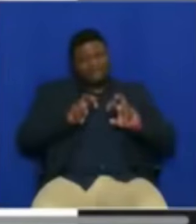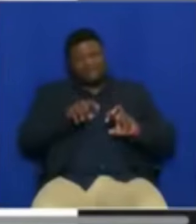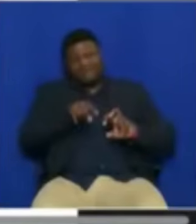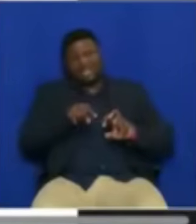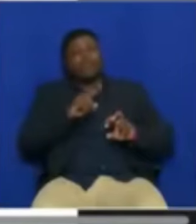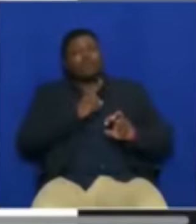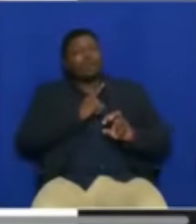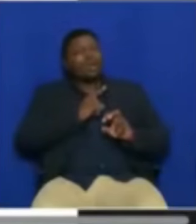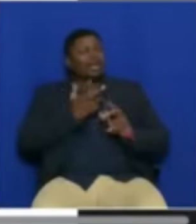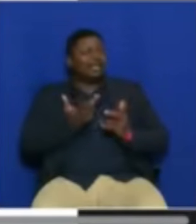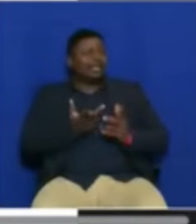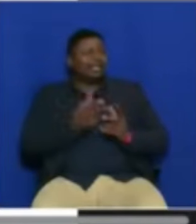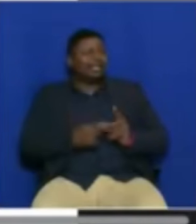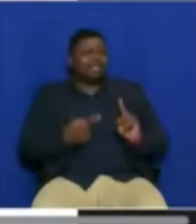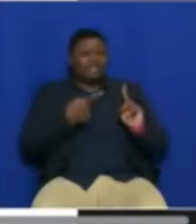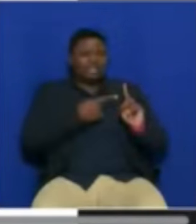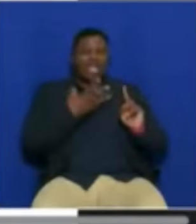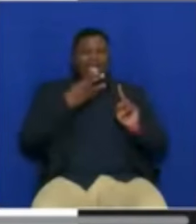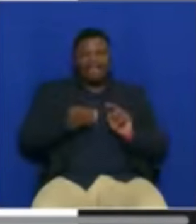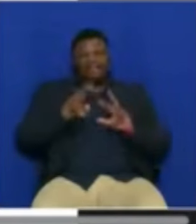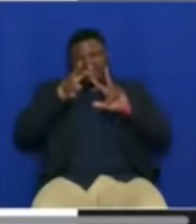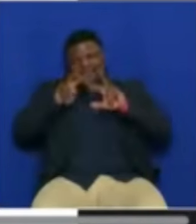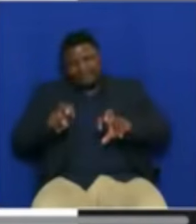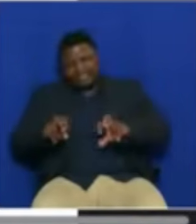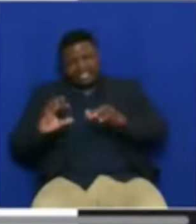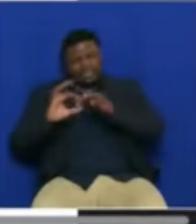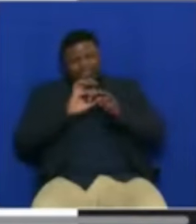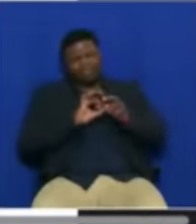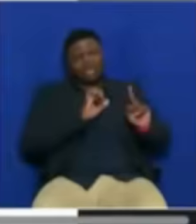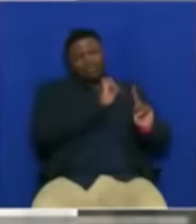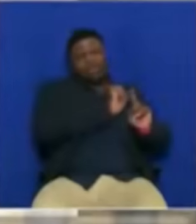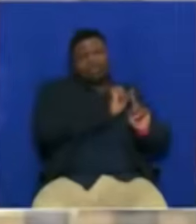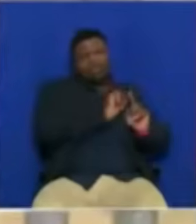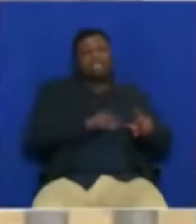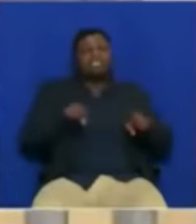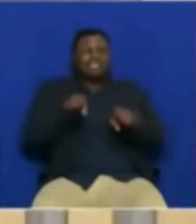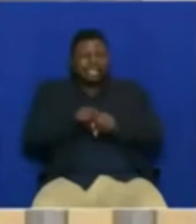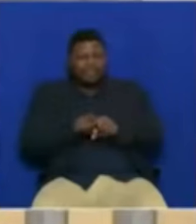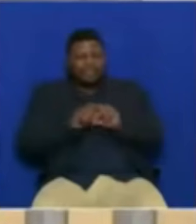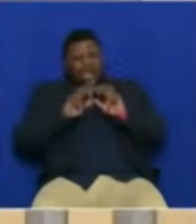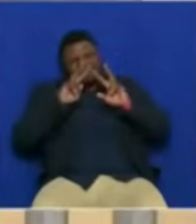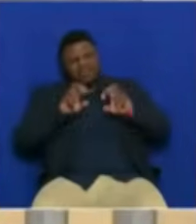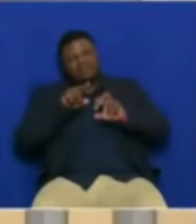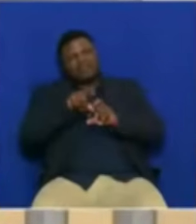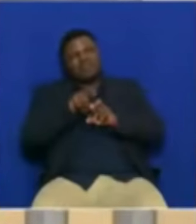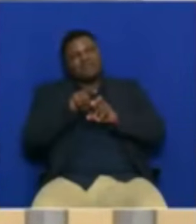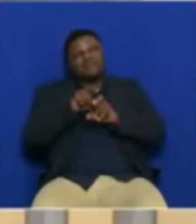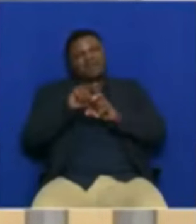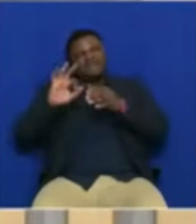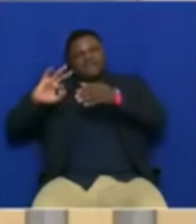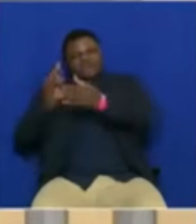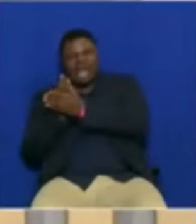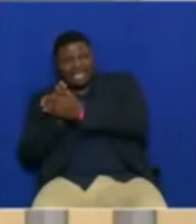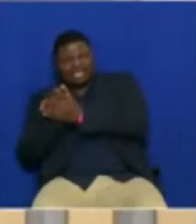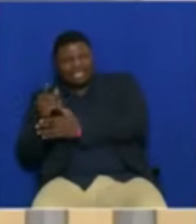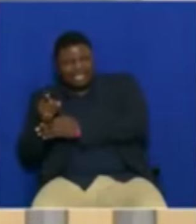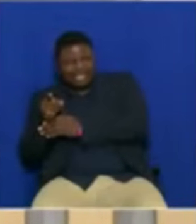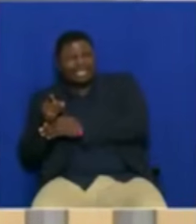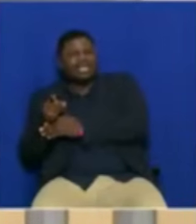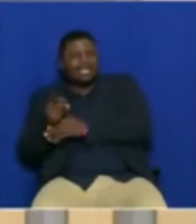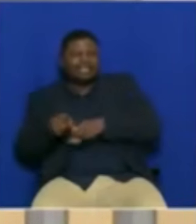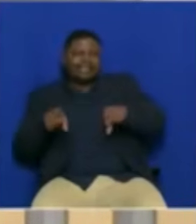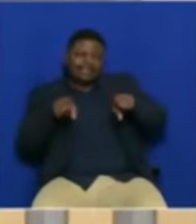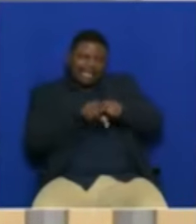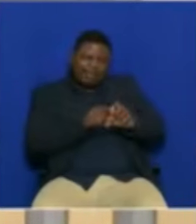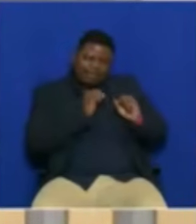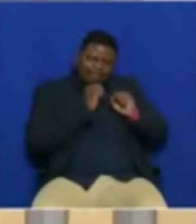and his vetting file, which is part of another investigation that is there. Okay. So that is why I said,